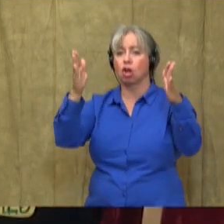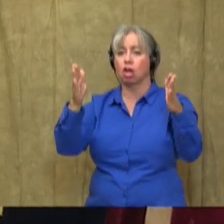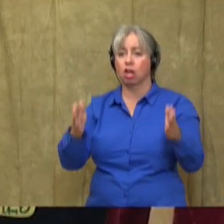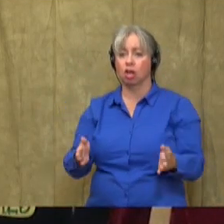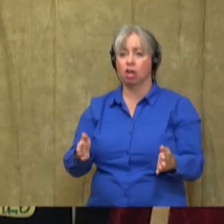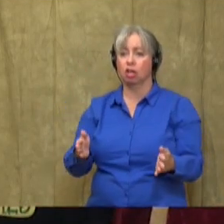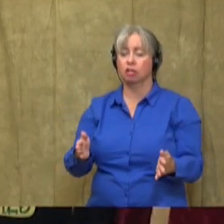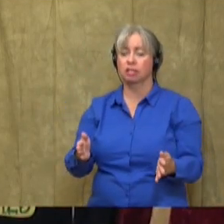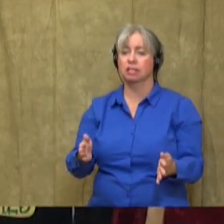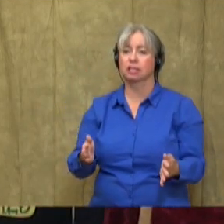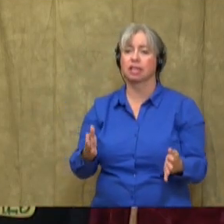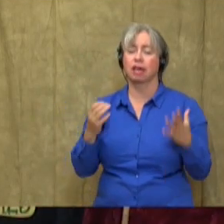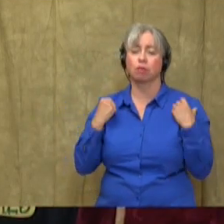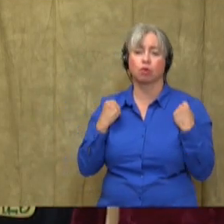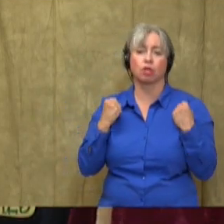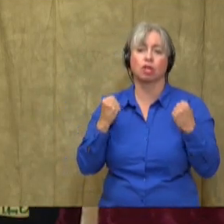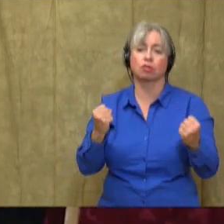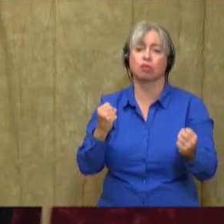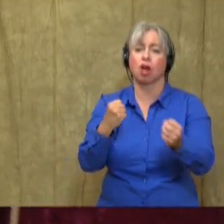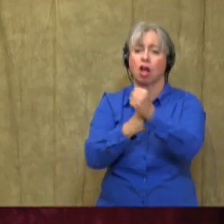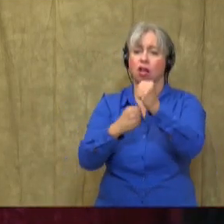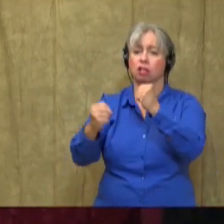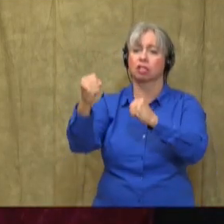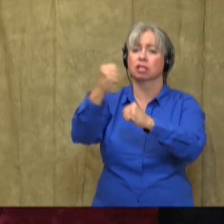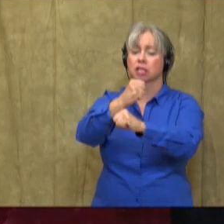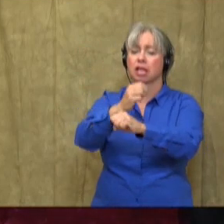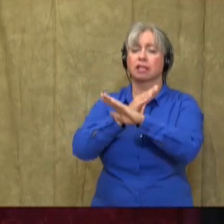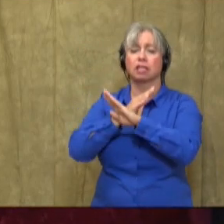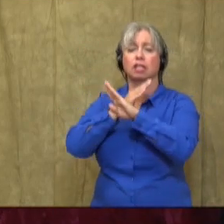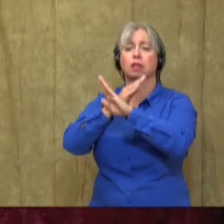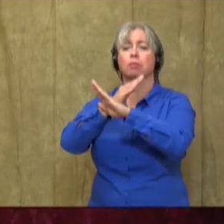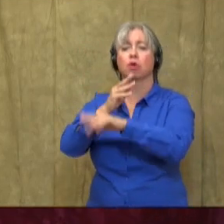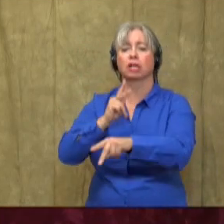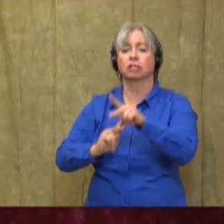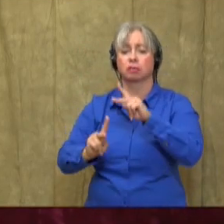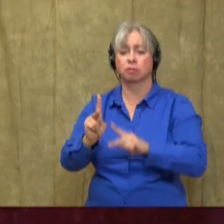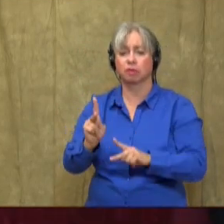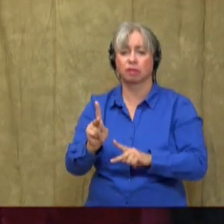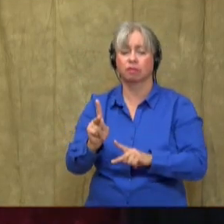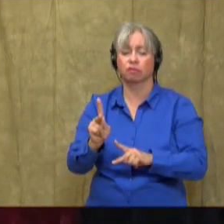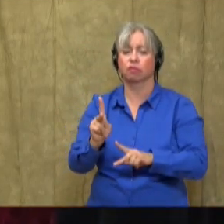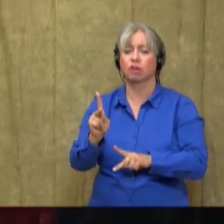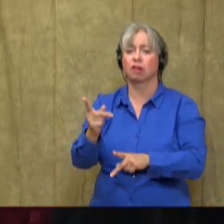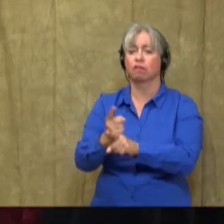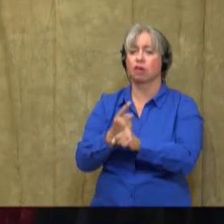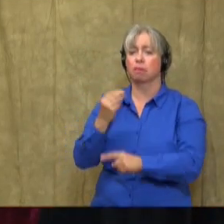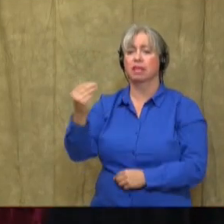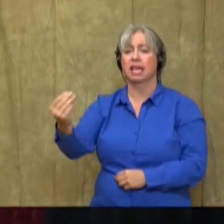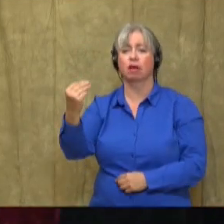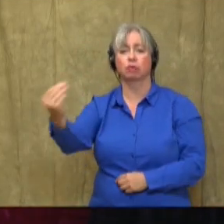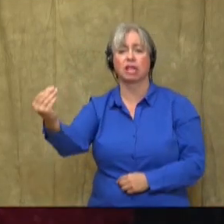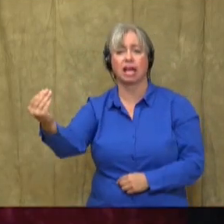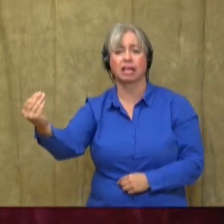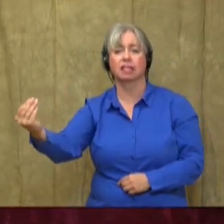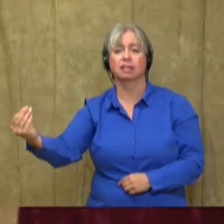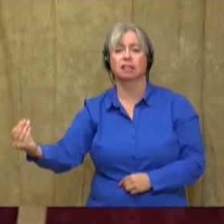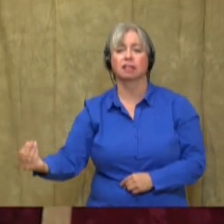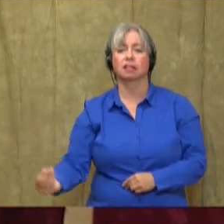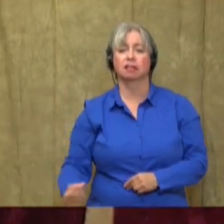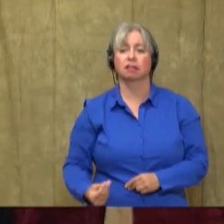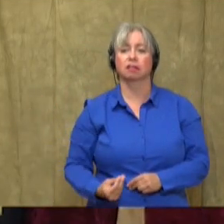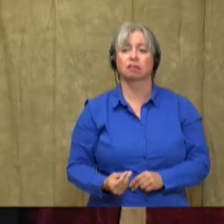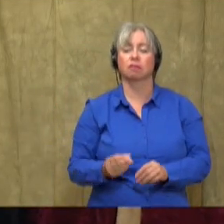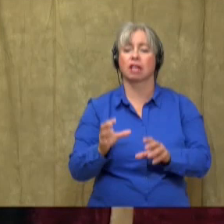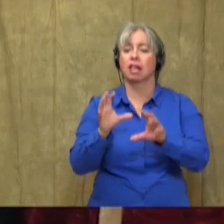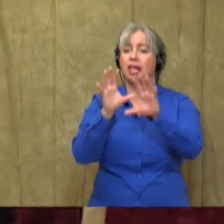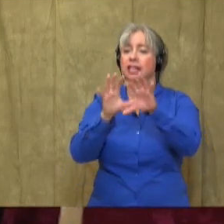fortified structures that would protect the people that lived within them from the people from the outside. Castles, of course, we hear